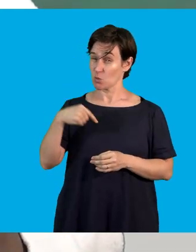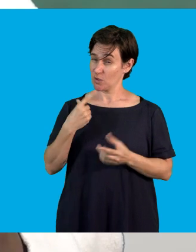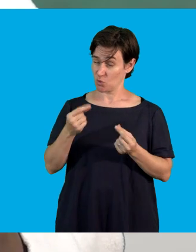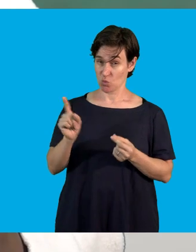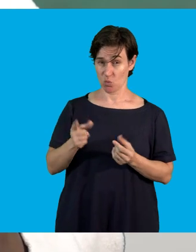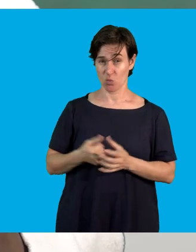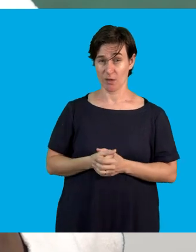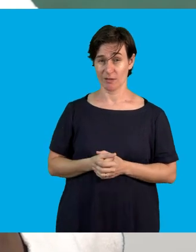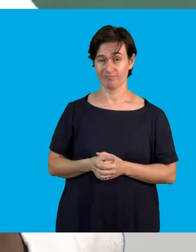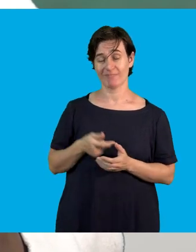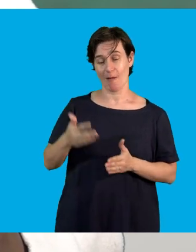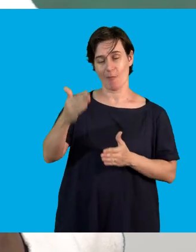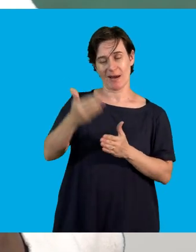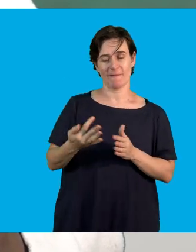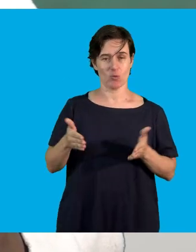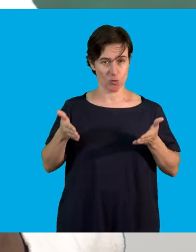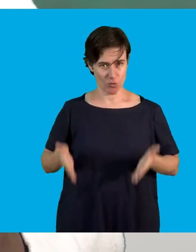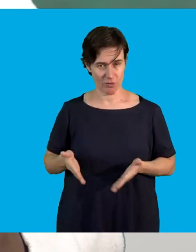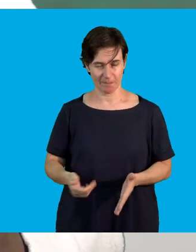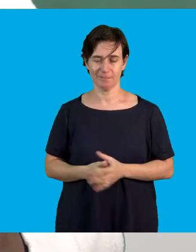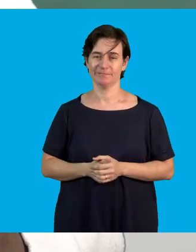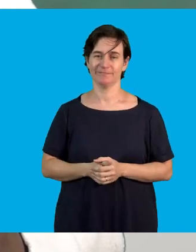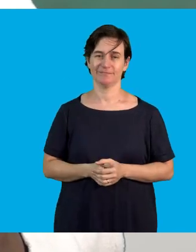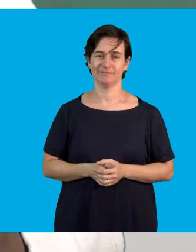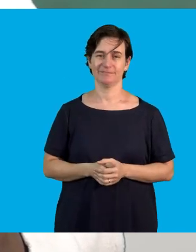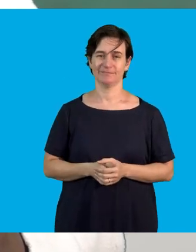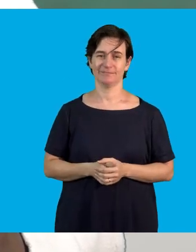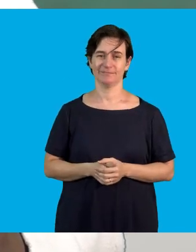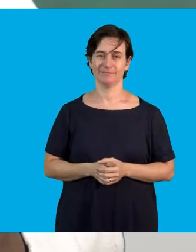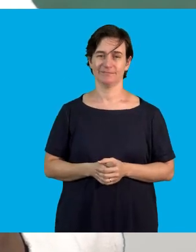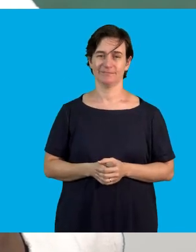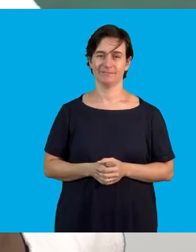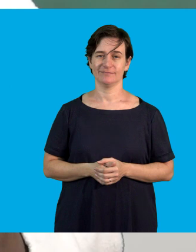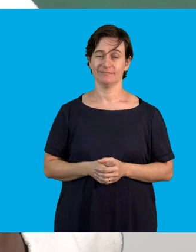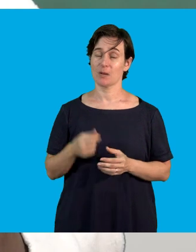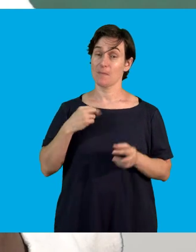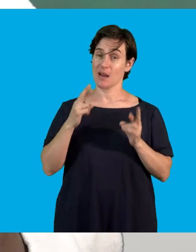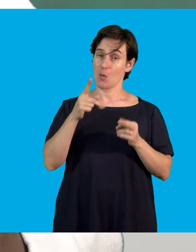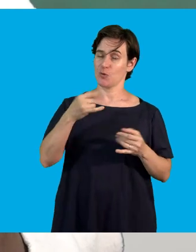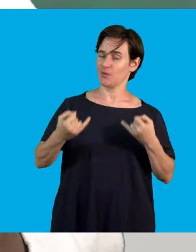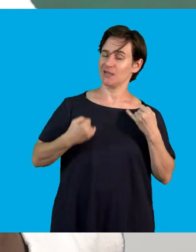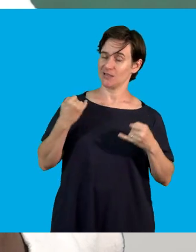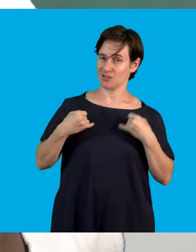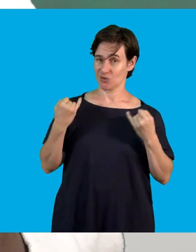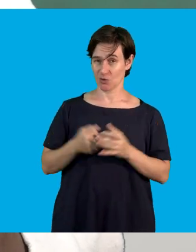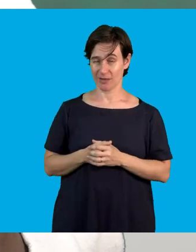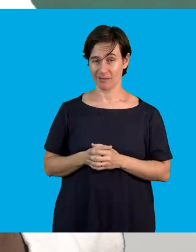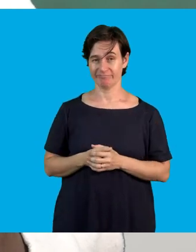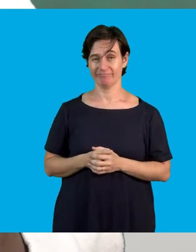we are doing. That brings us to the end of our lesson for today. I hope you enjoyed